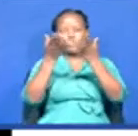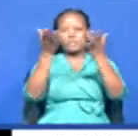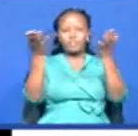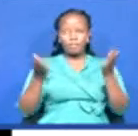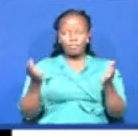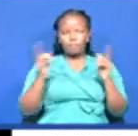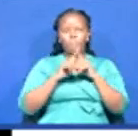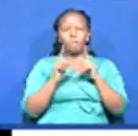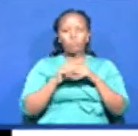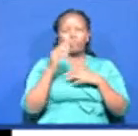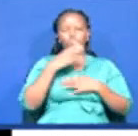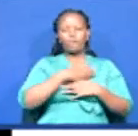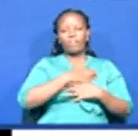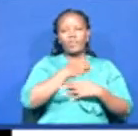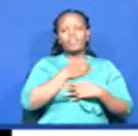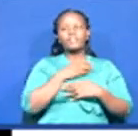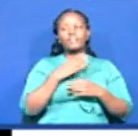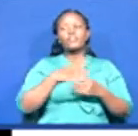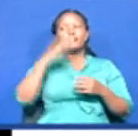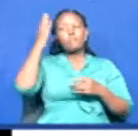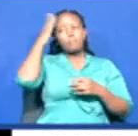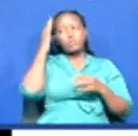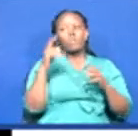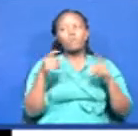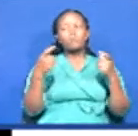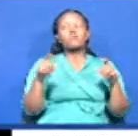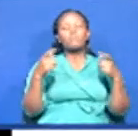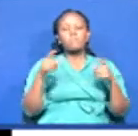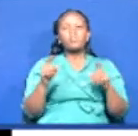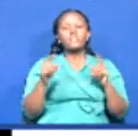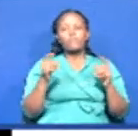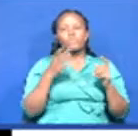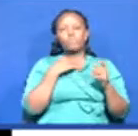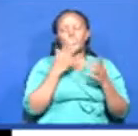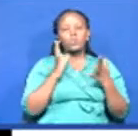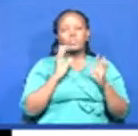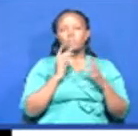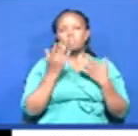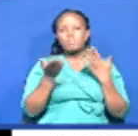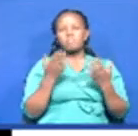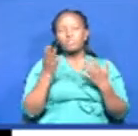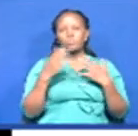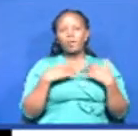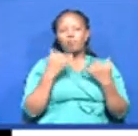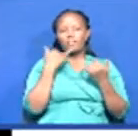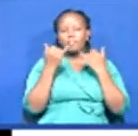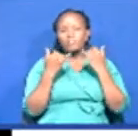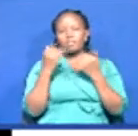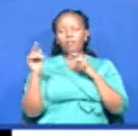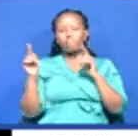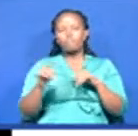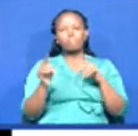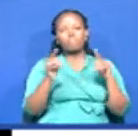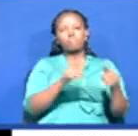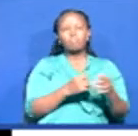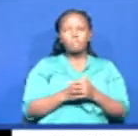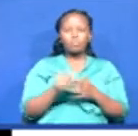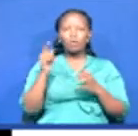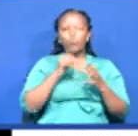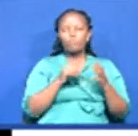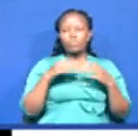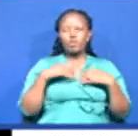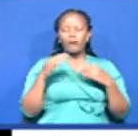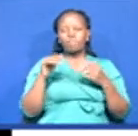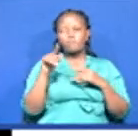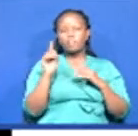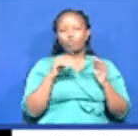guests, I know the media would want to see you for a little brief after this. We shall give you that